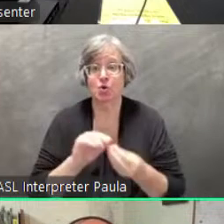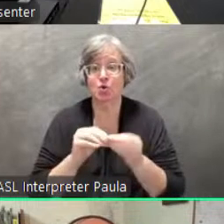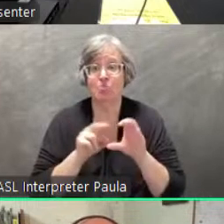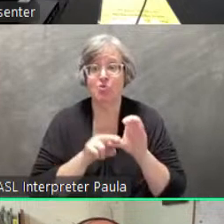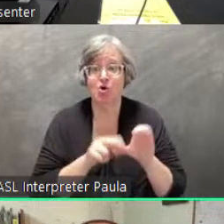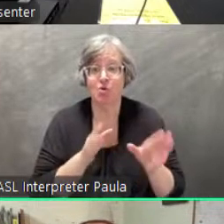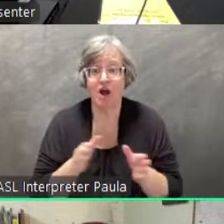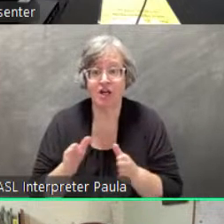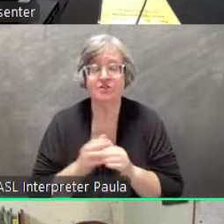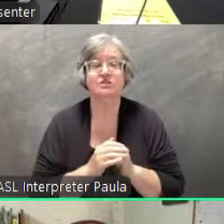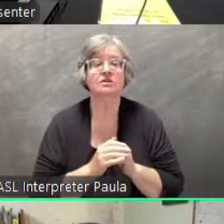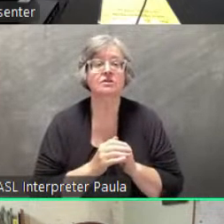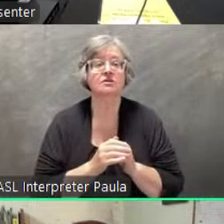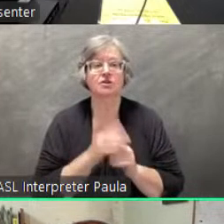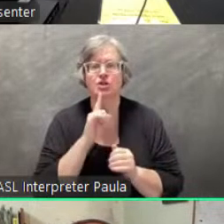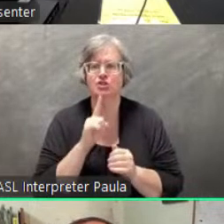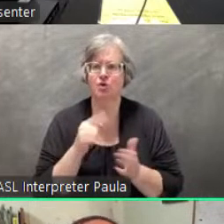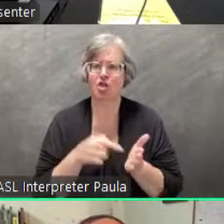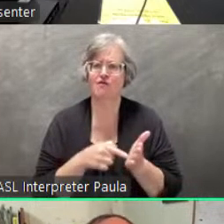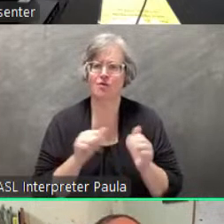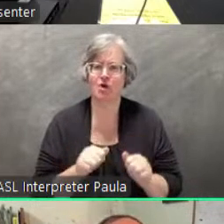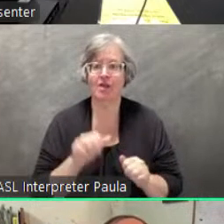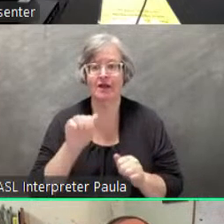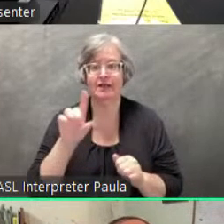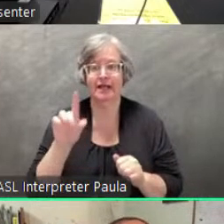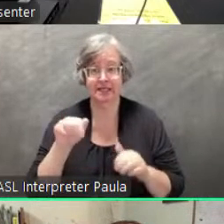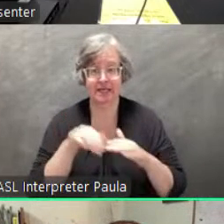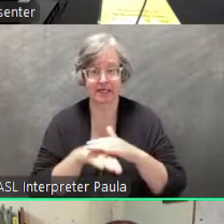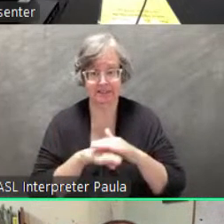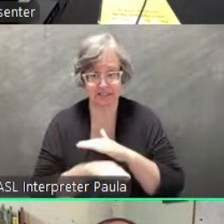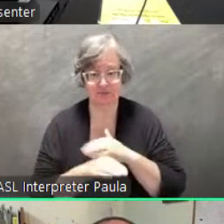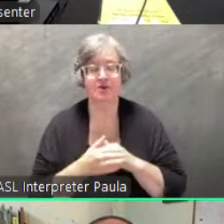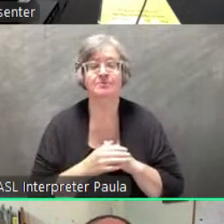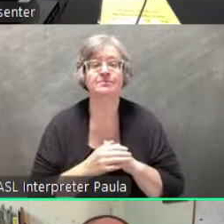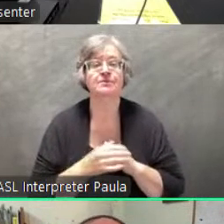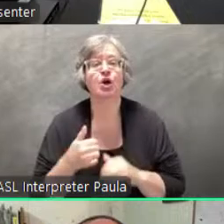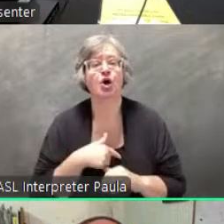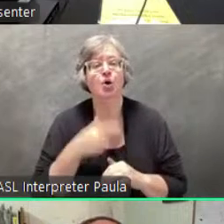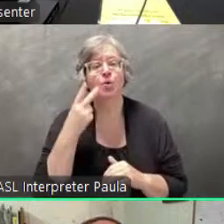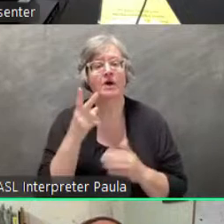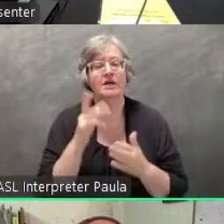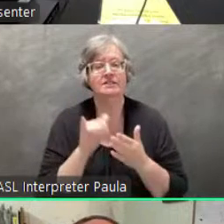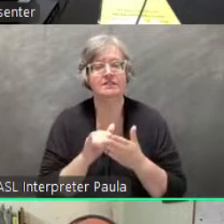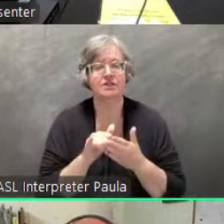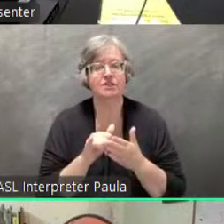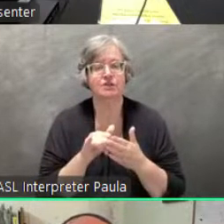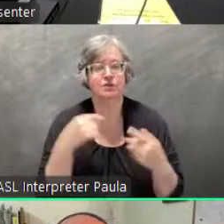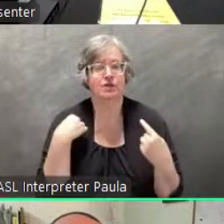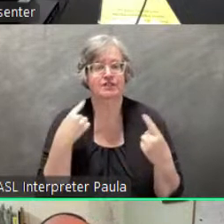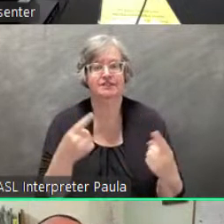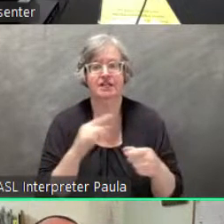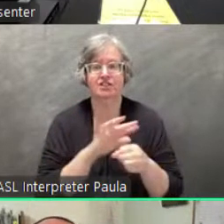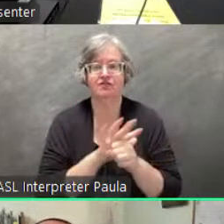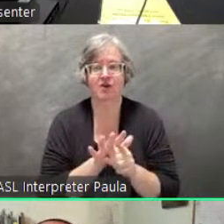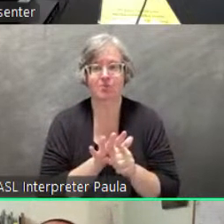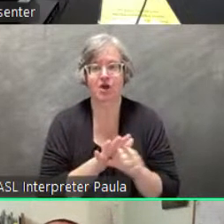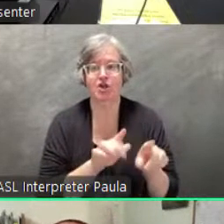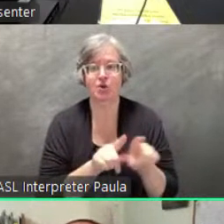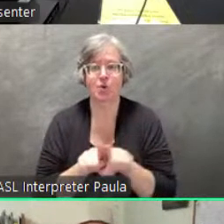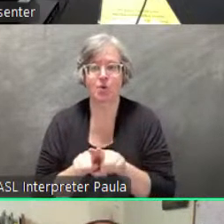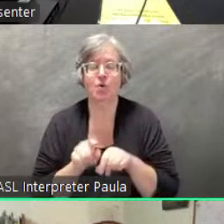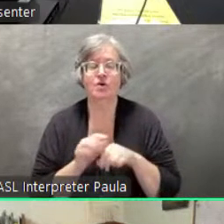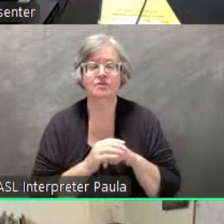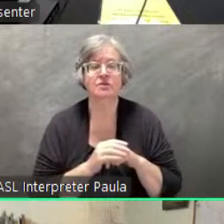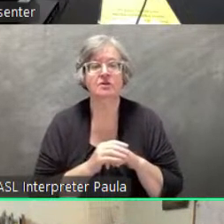It's also highly affordable and ADA accessible. We've seen that since the pandemic also, in